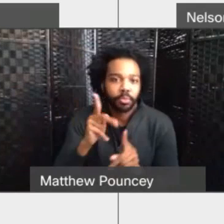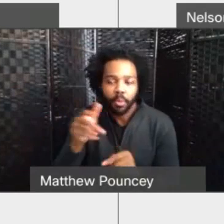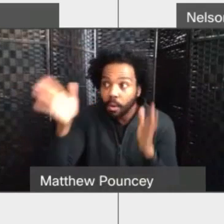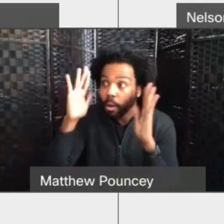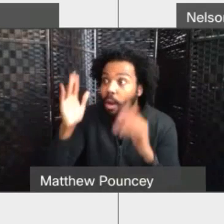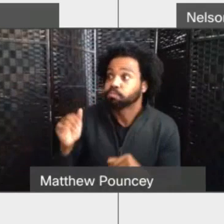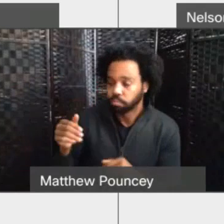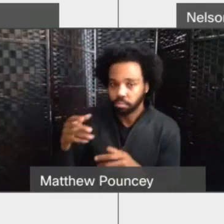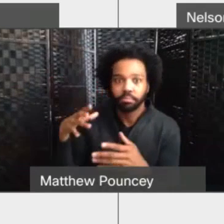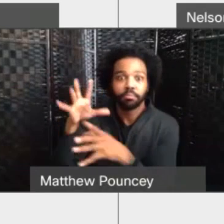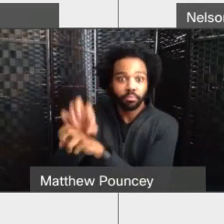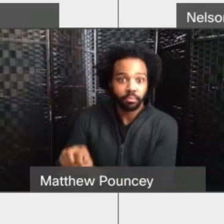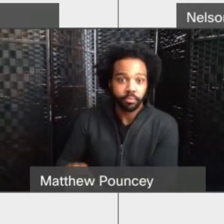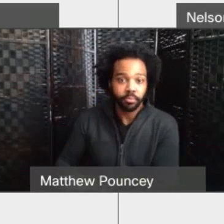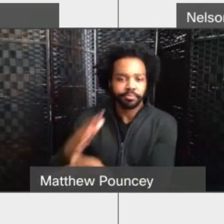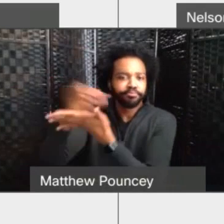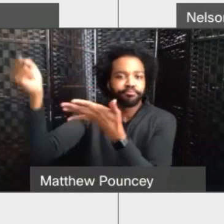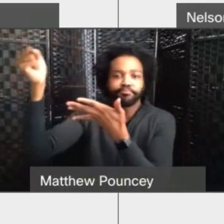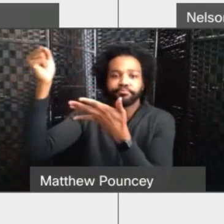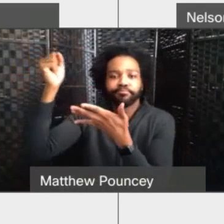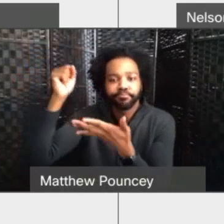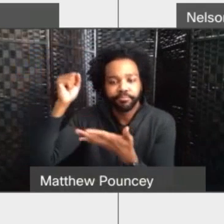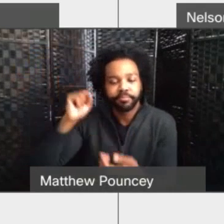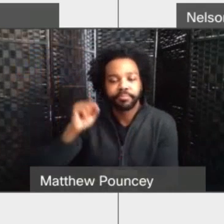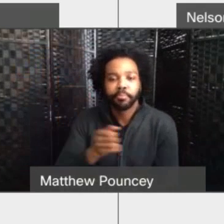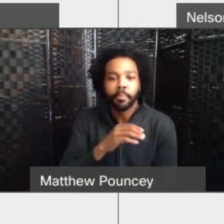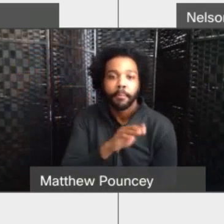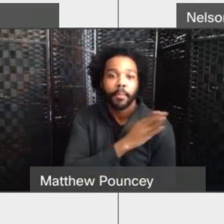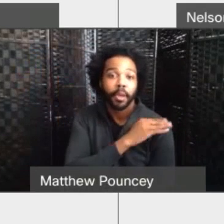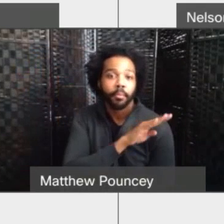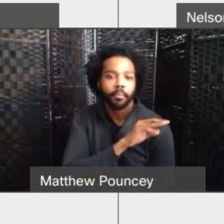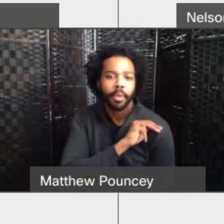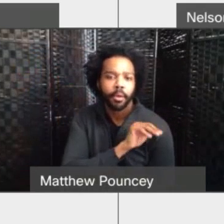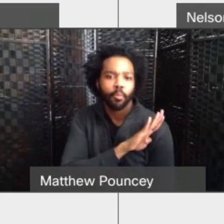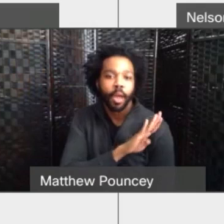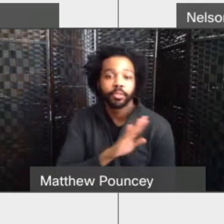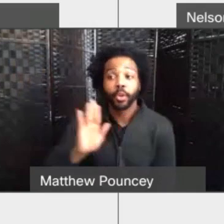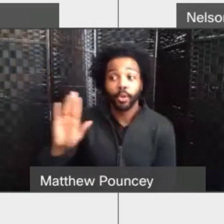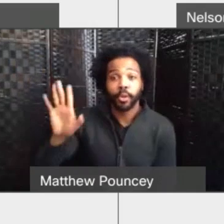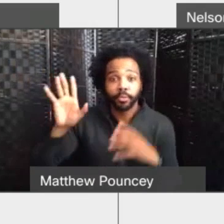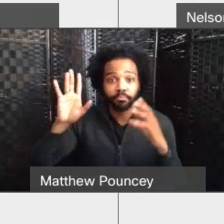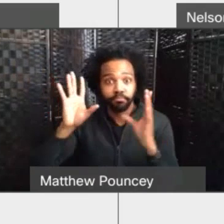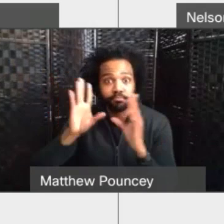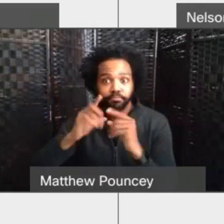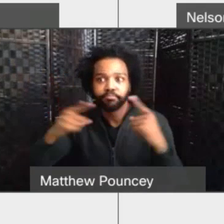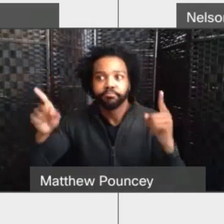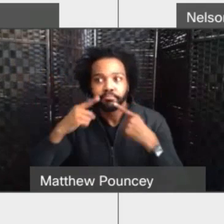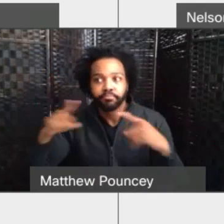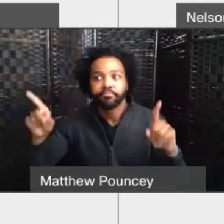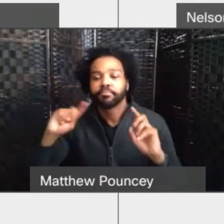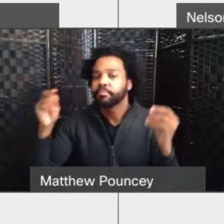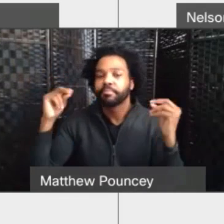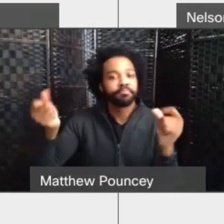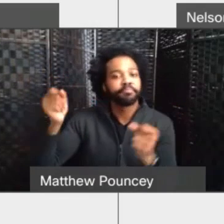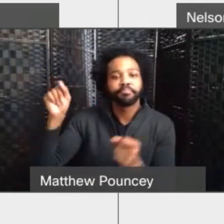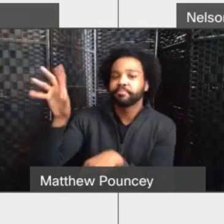that news was released in Mayor Bowser's press conference, immediately went to sign up. But there's also a phone